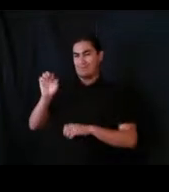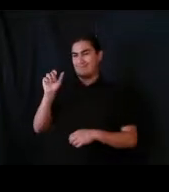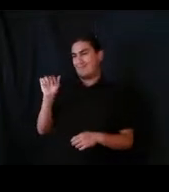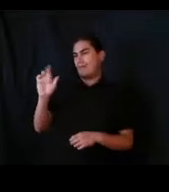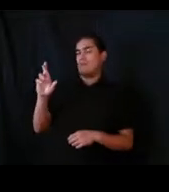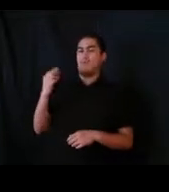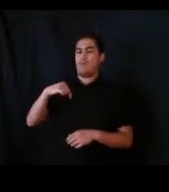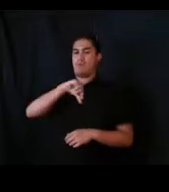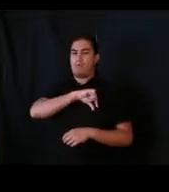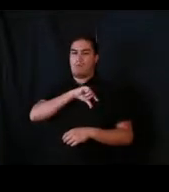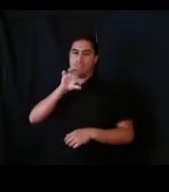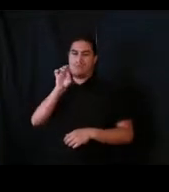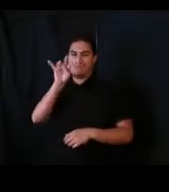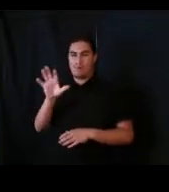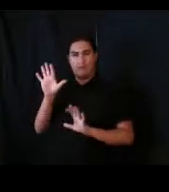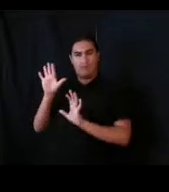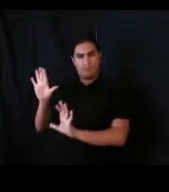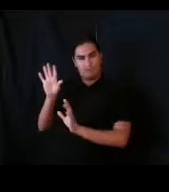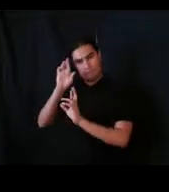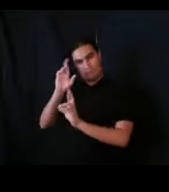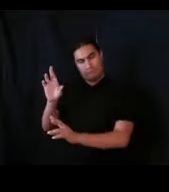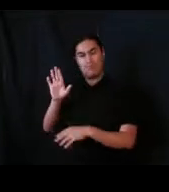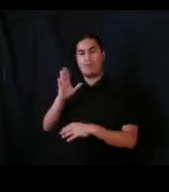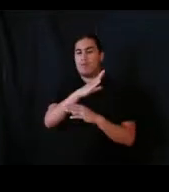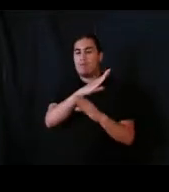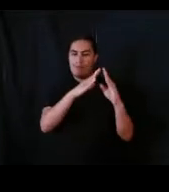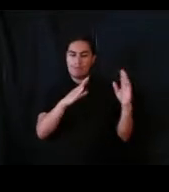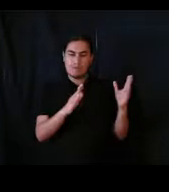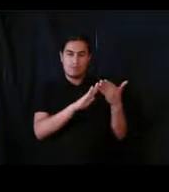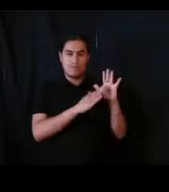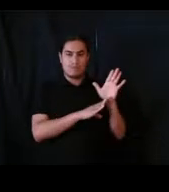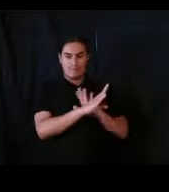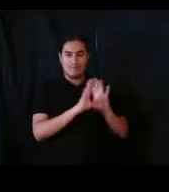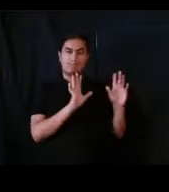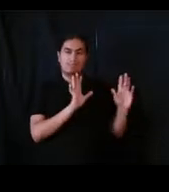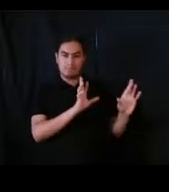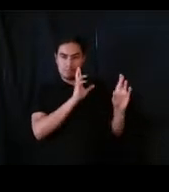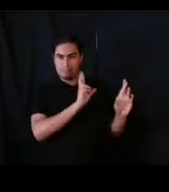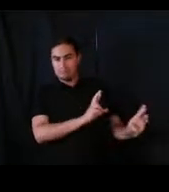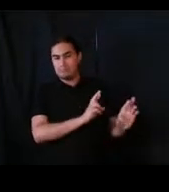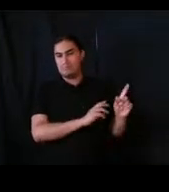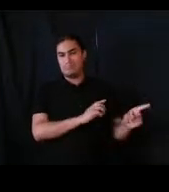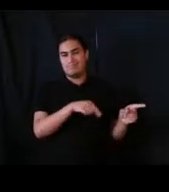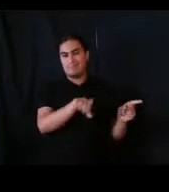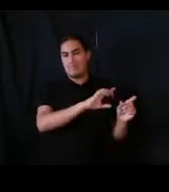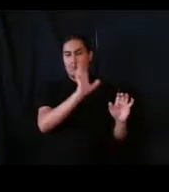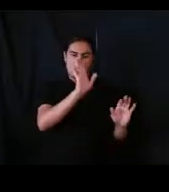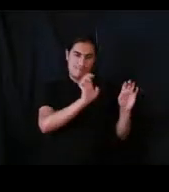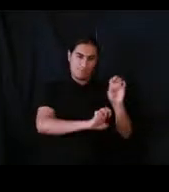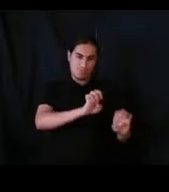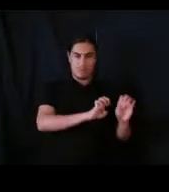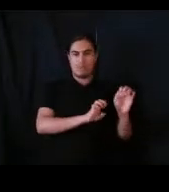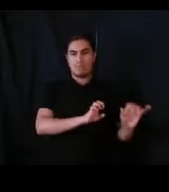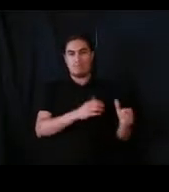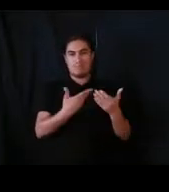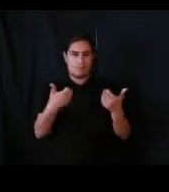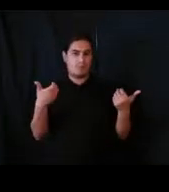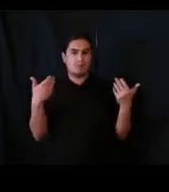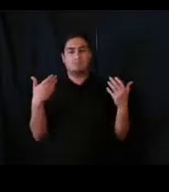so we leave that to them as well as housing and community development we'll evaluate the pro housing land use